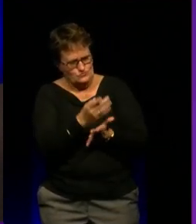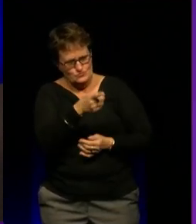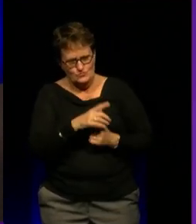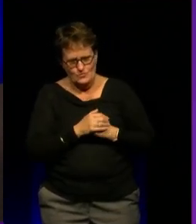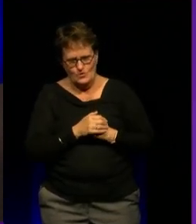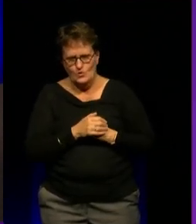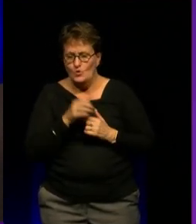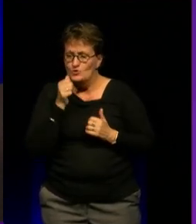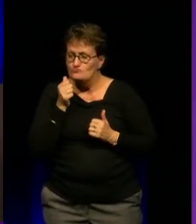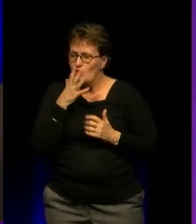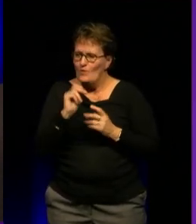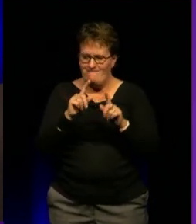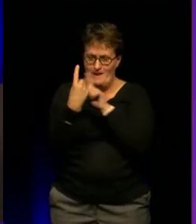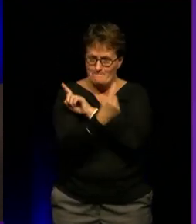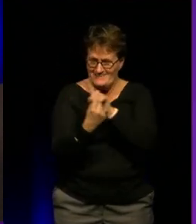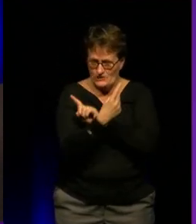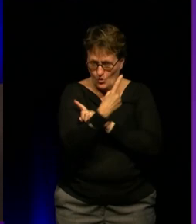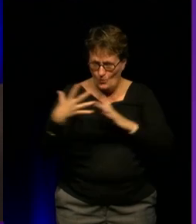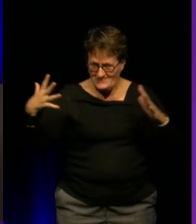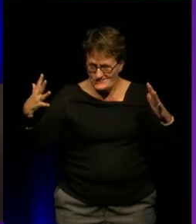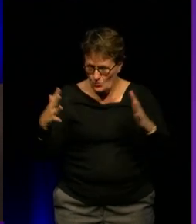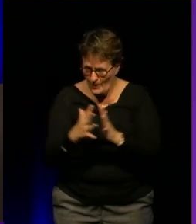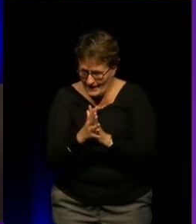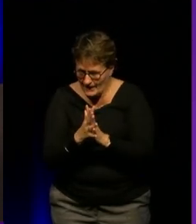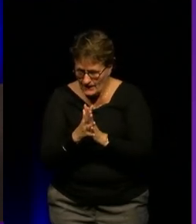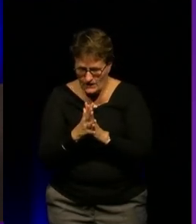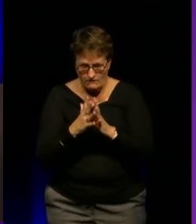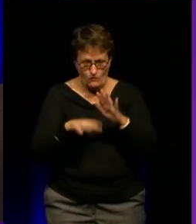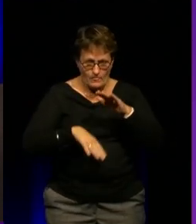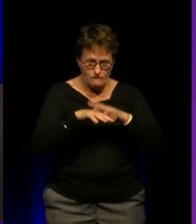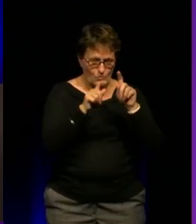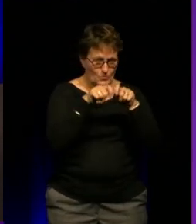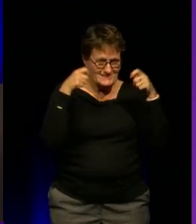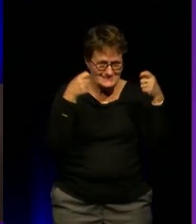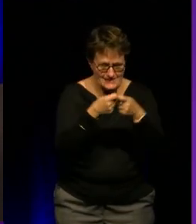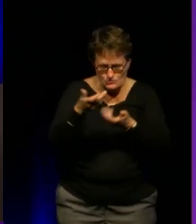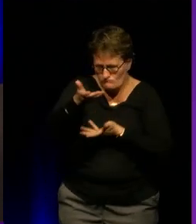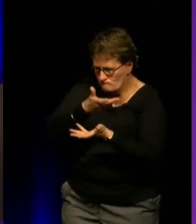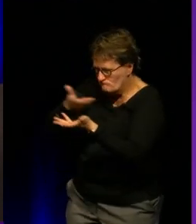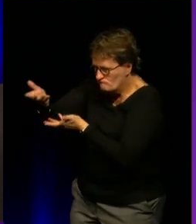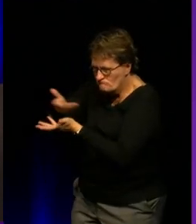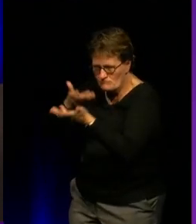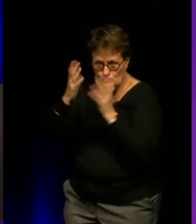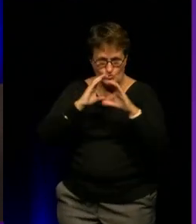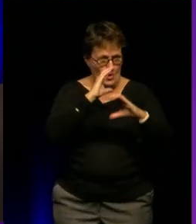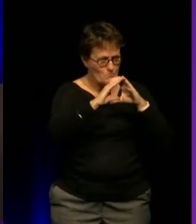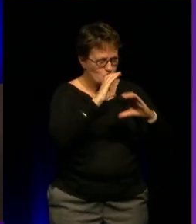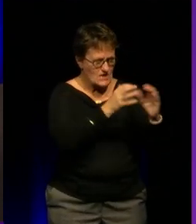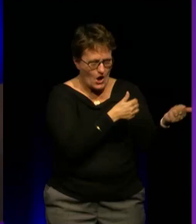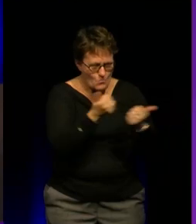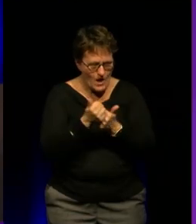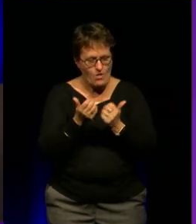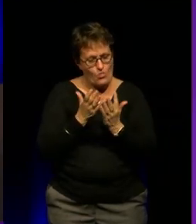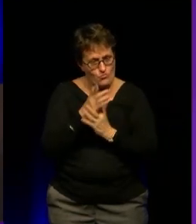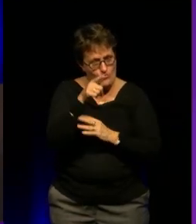a week as a means of trying to give a consistent message to the whole team and to communicate things. And it was really through